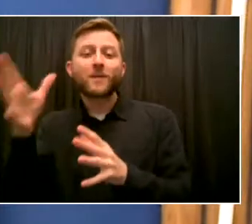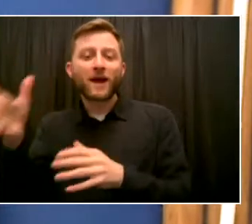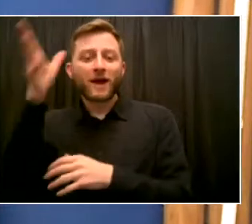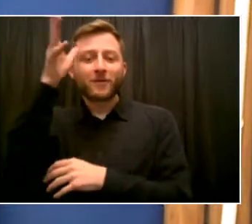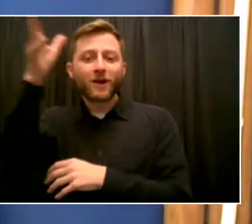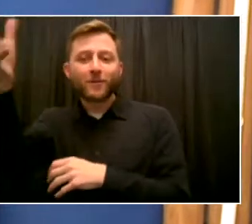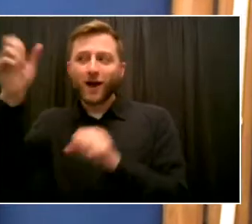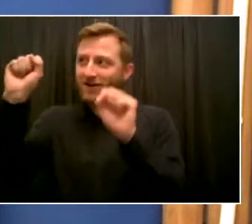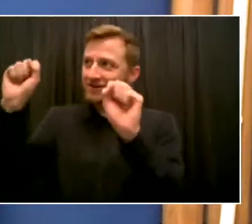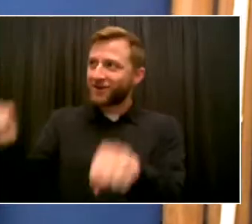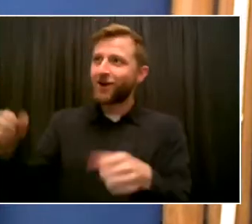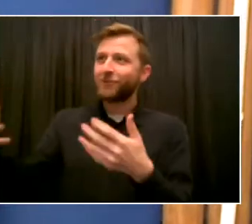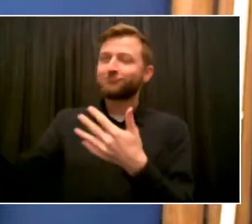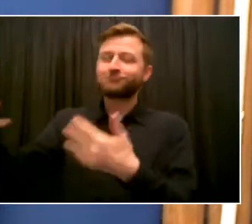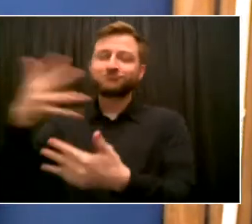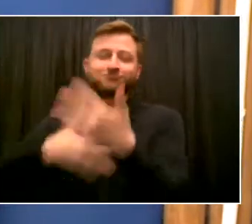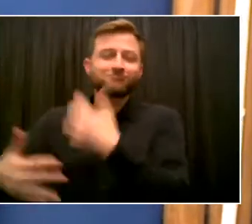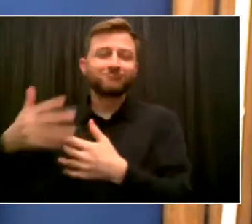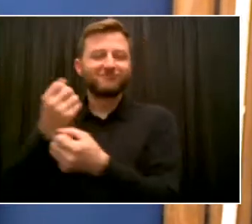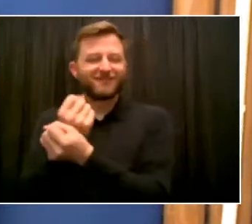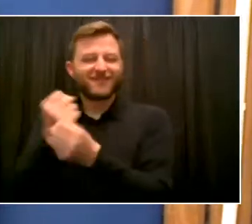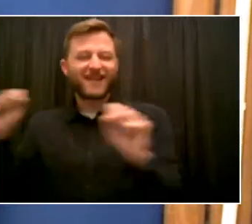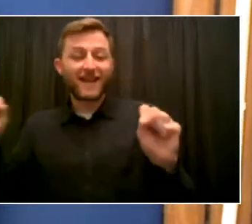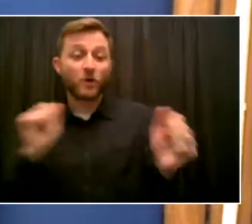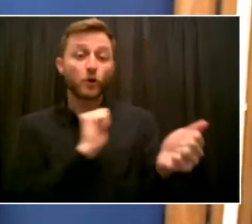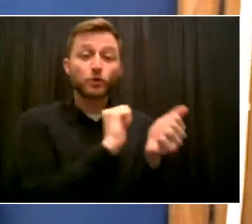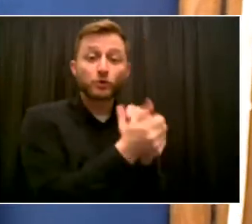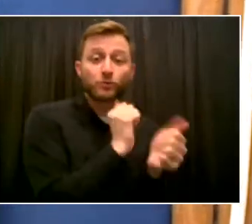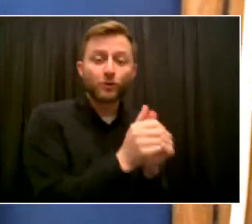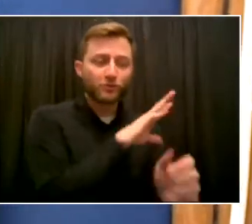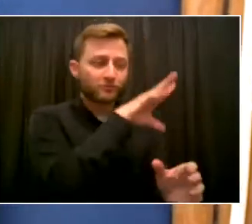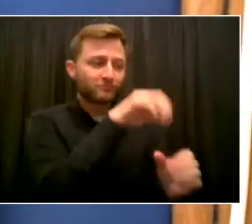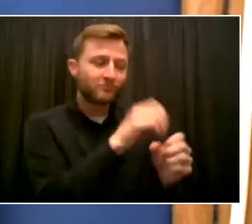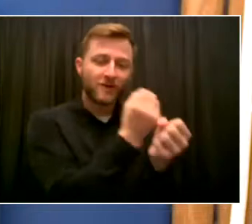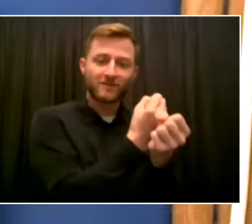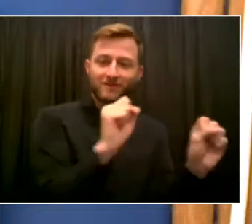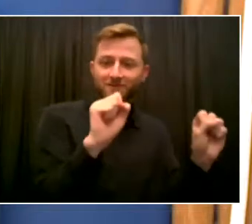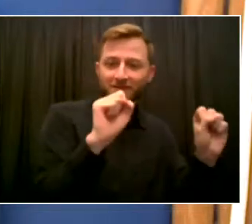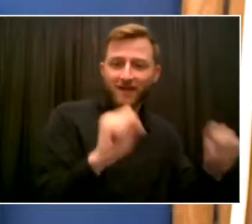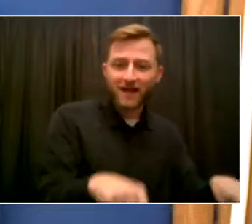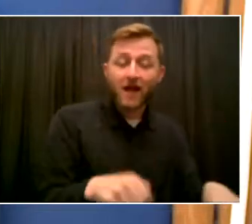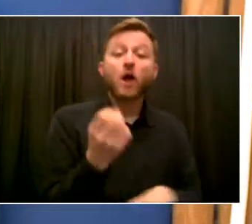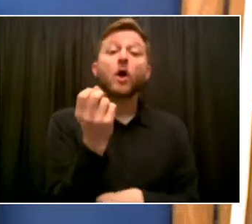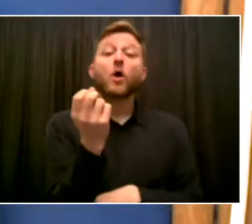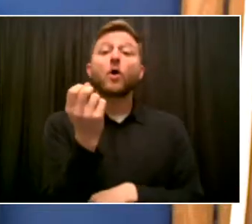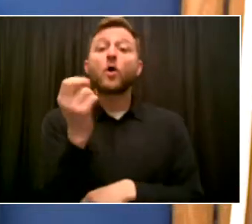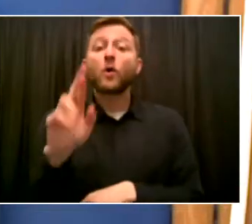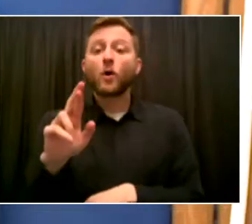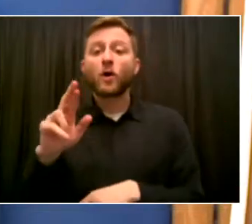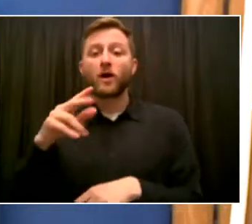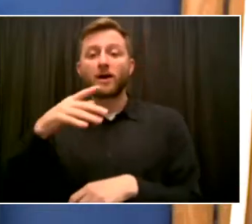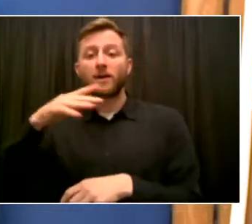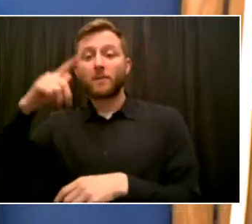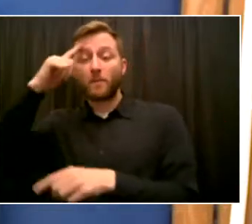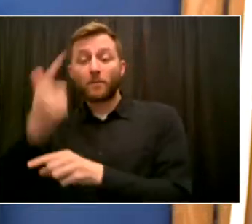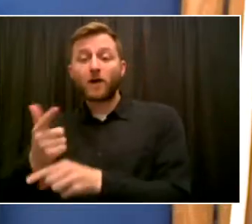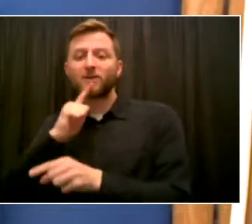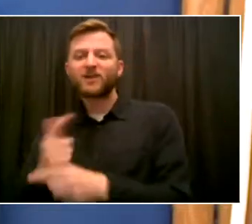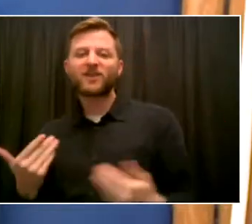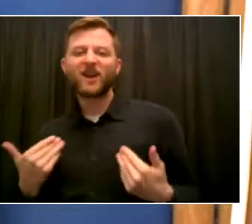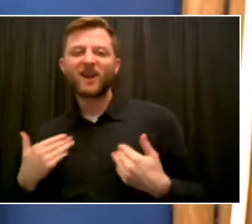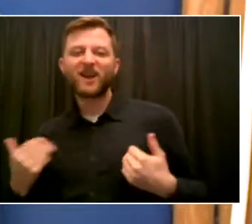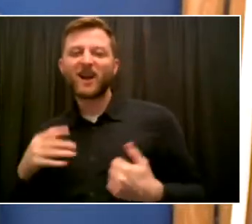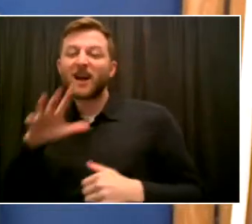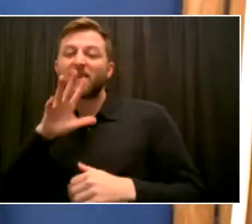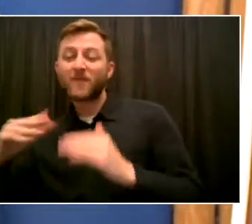or to protect an even younger sibling, that people have at home. But maybe my favorite one from yesterday was everyone else in